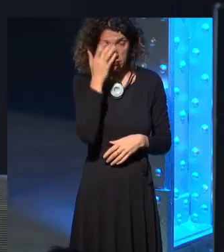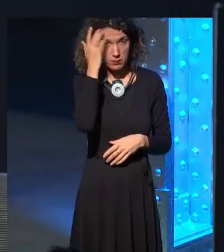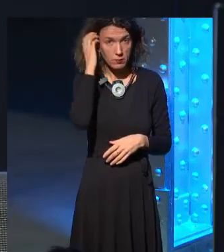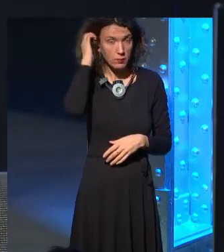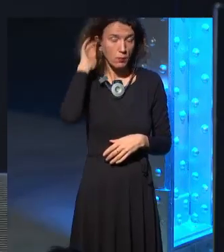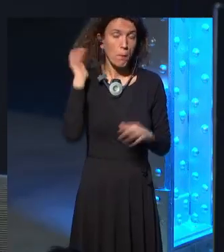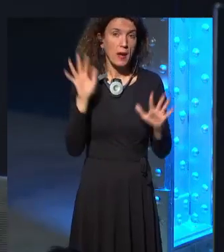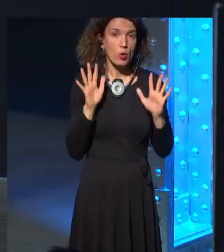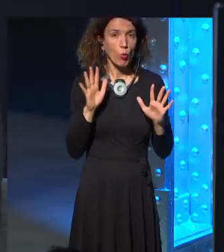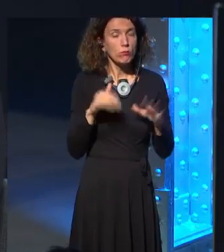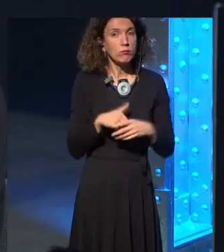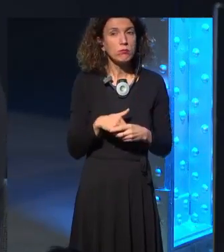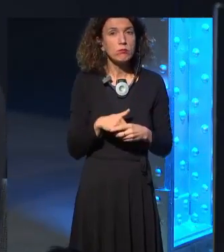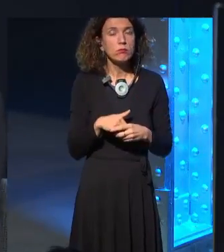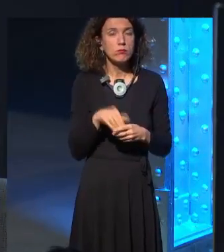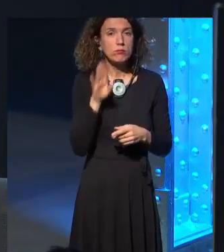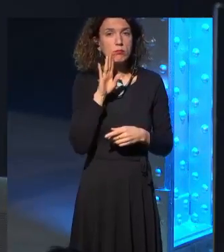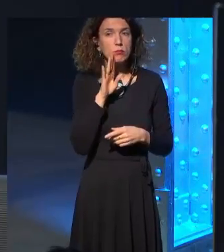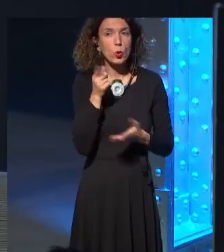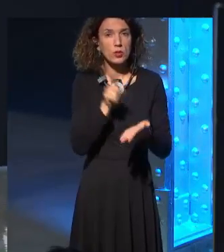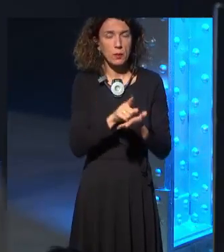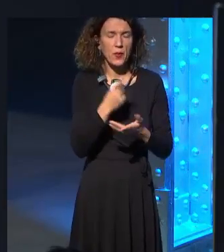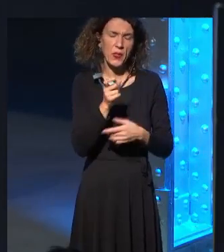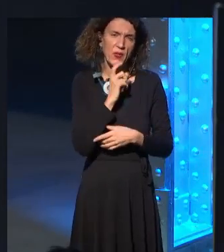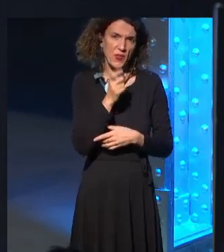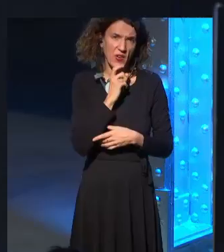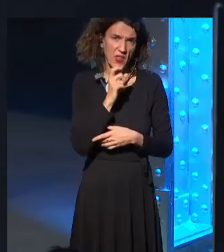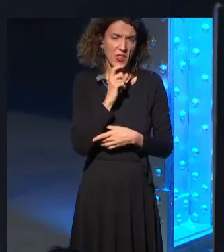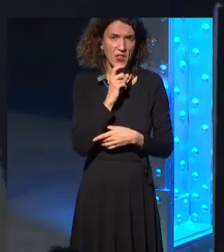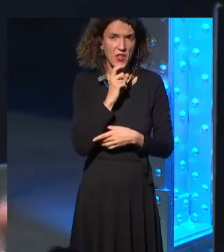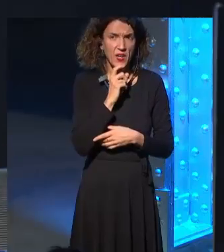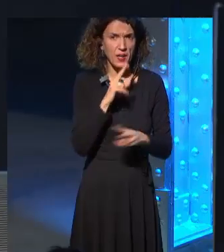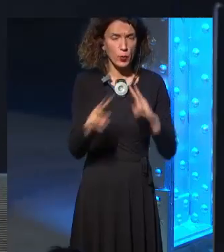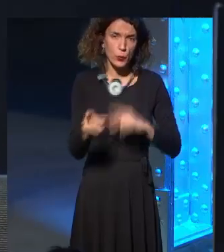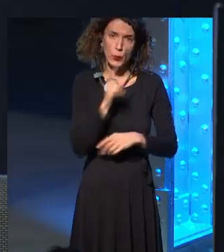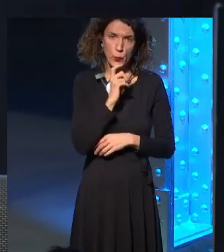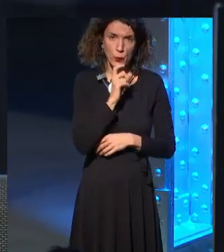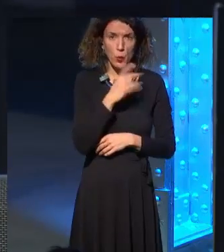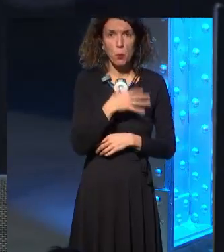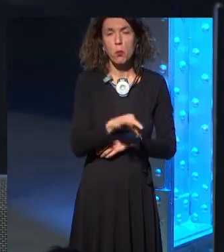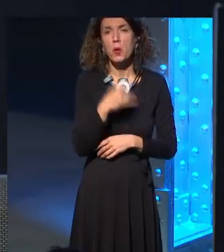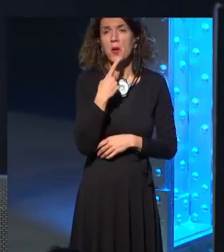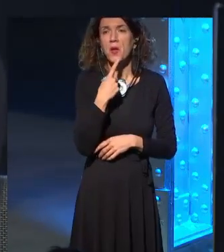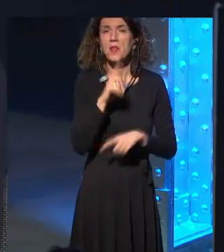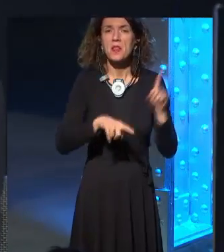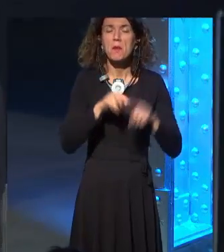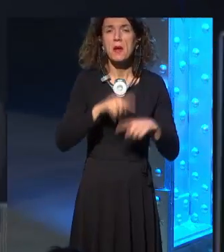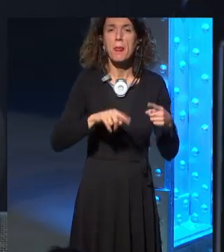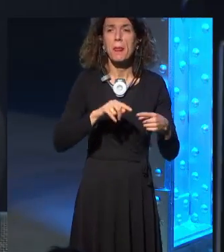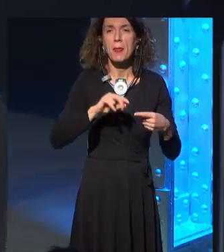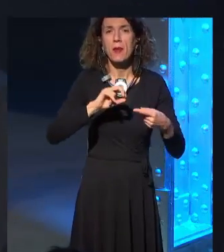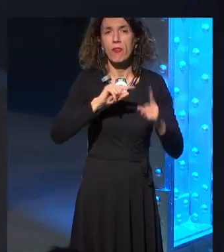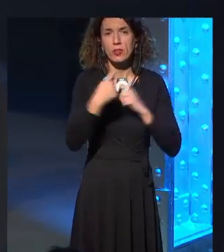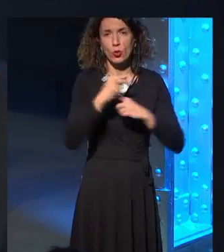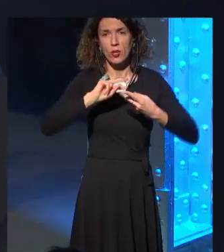But again, it's very difficult to say whether you sort of, it's your, you know, your genetic factors just, you know, led you to